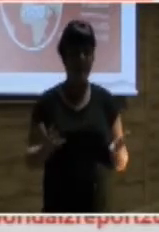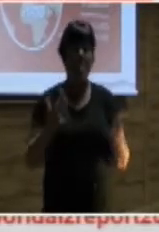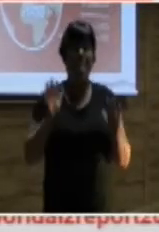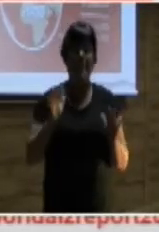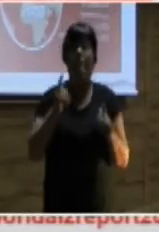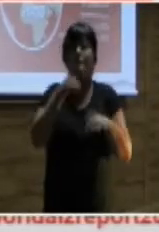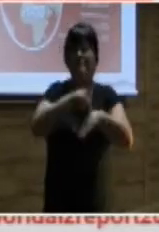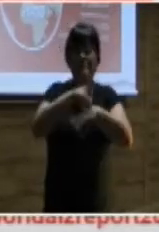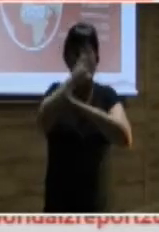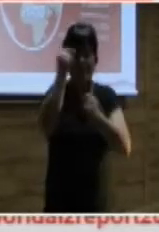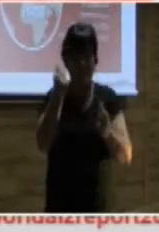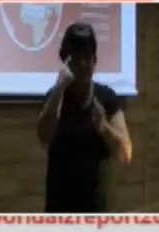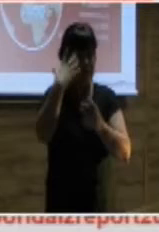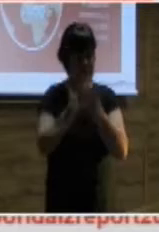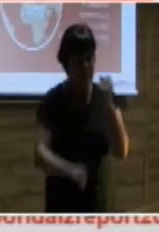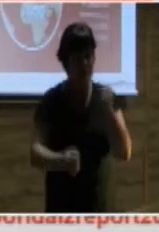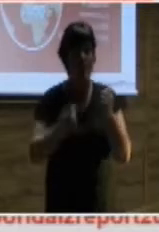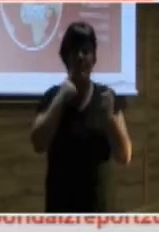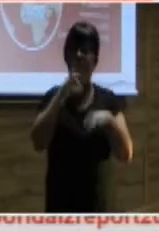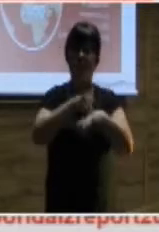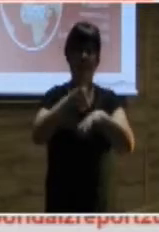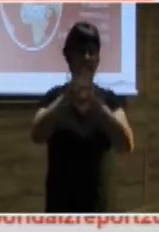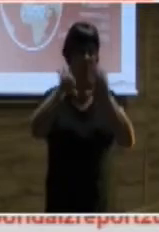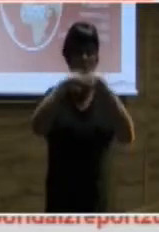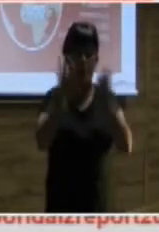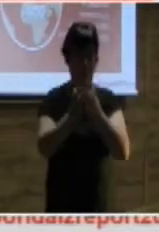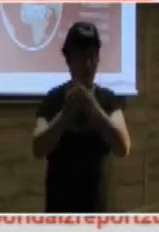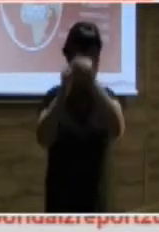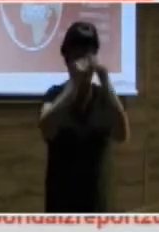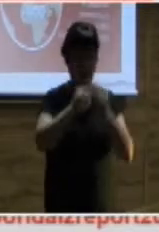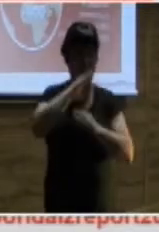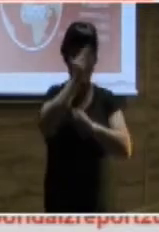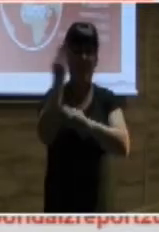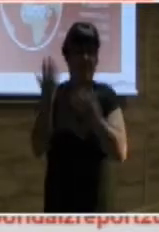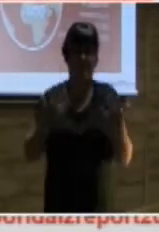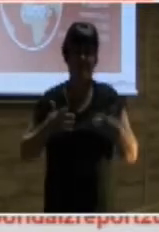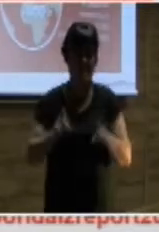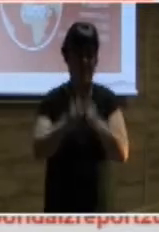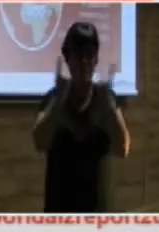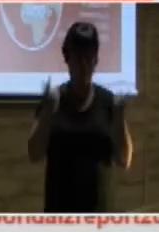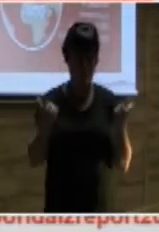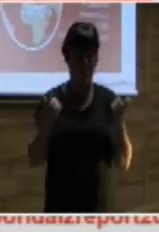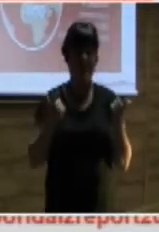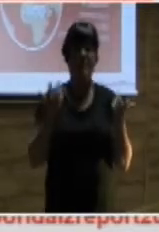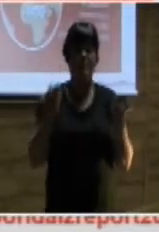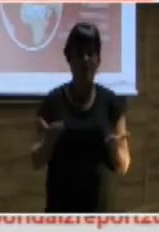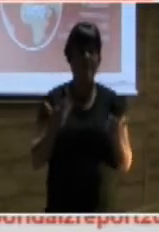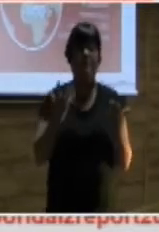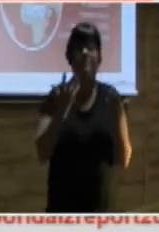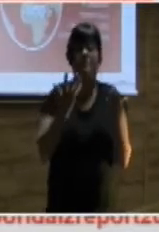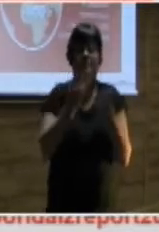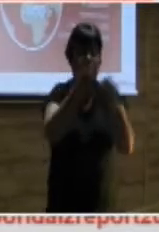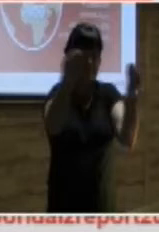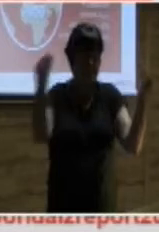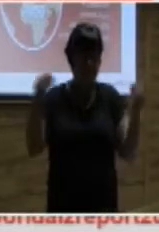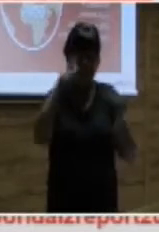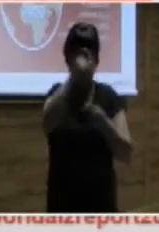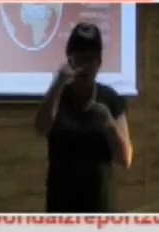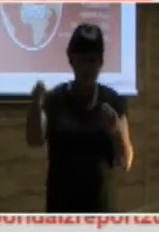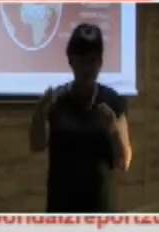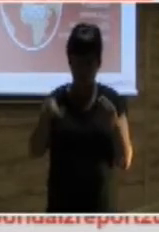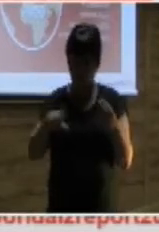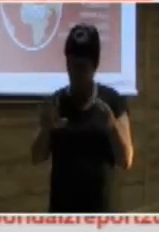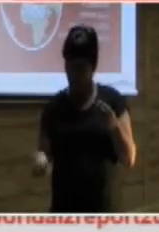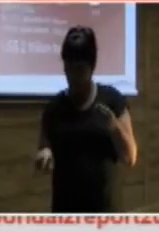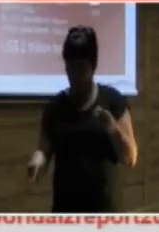as many people develop dementia in Africa as in Europe. You know, the incidence is